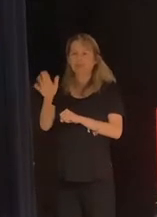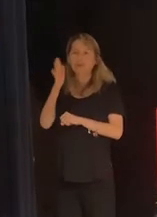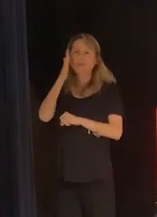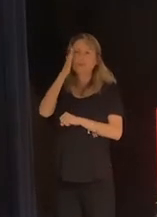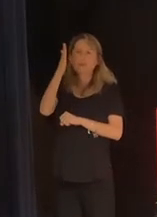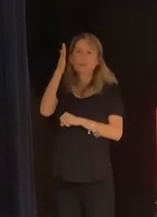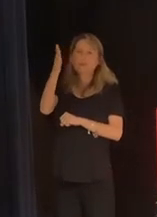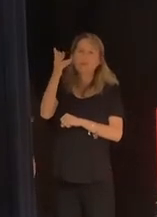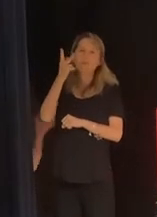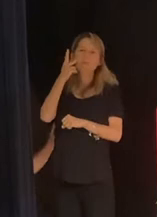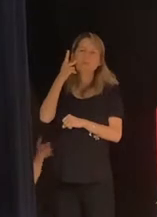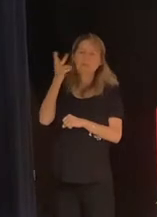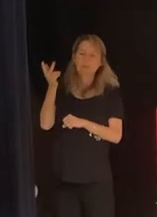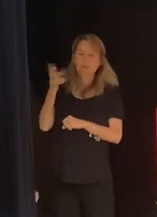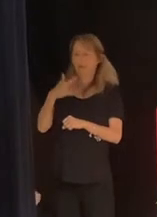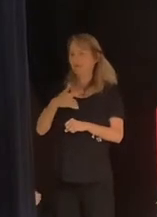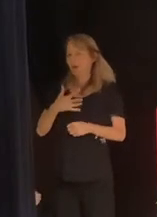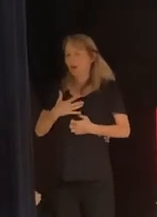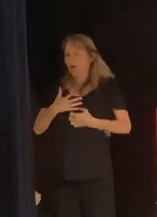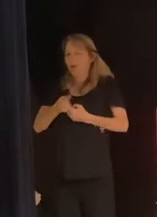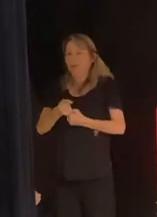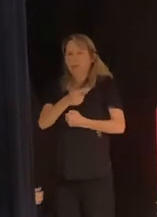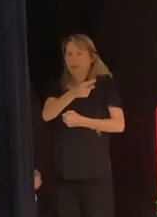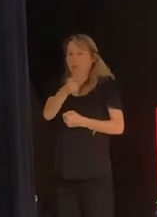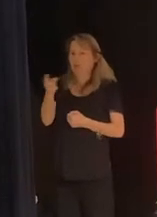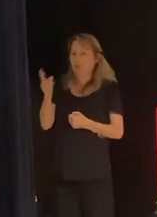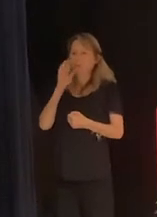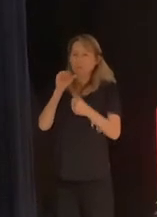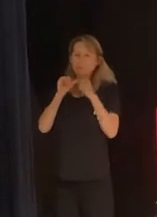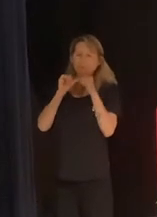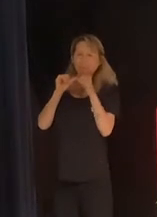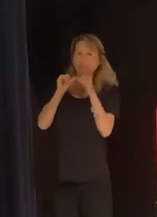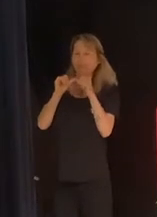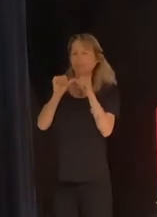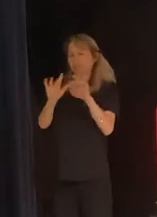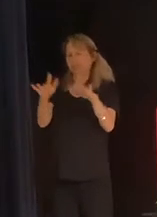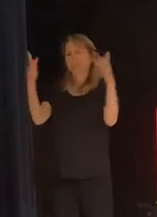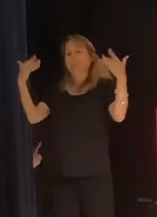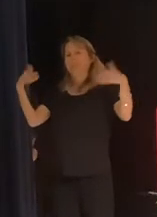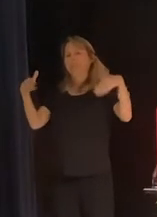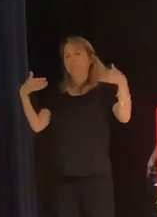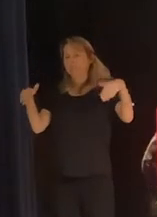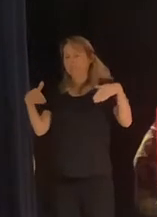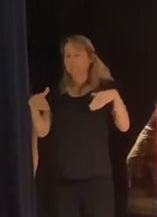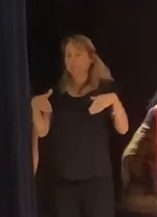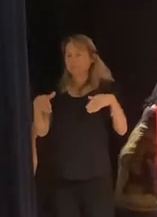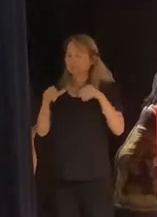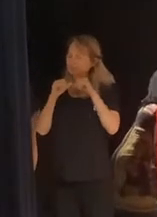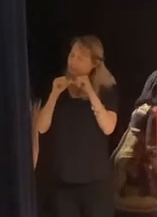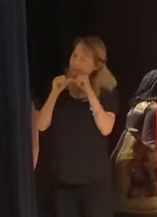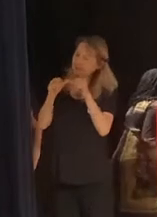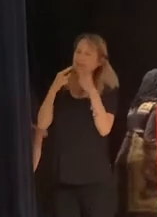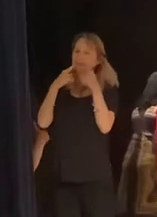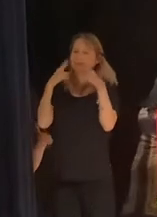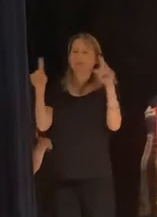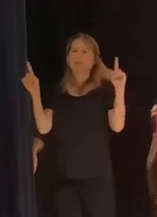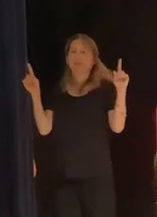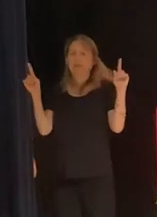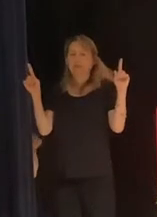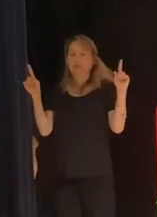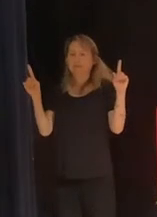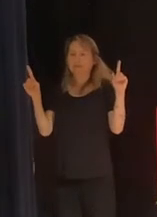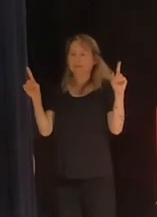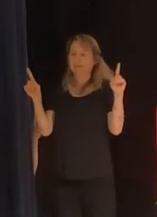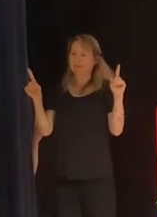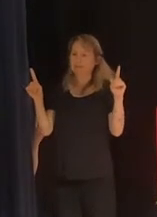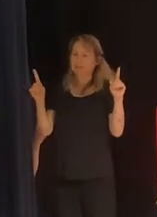future. I'm confident that you will continue to shine bright. So continued success and all the